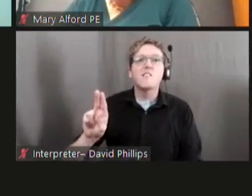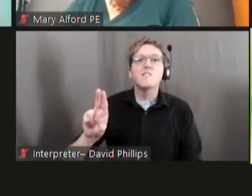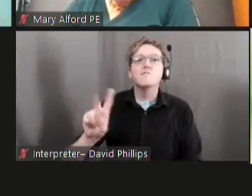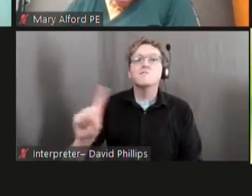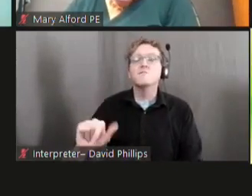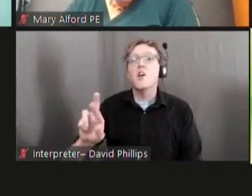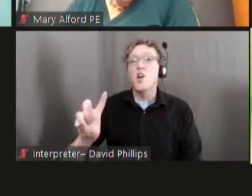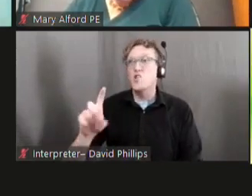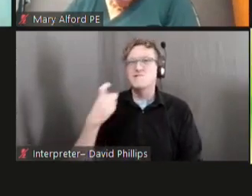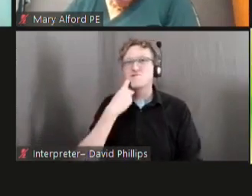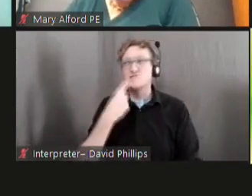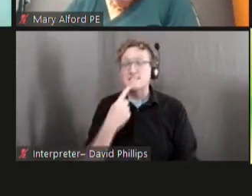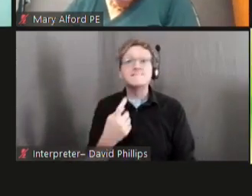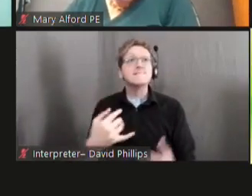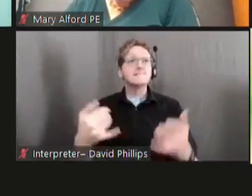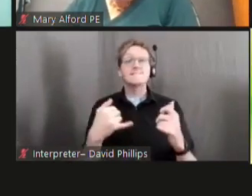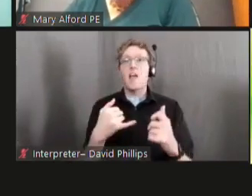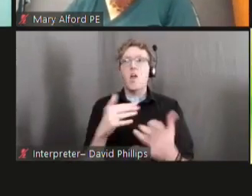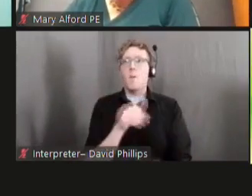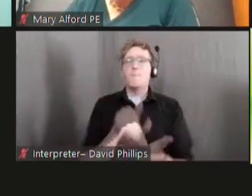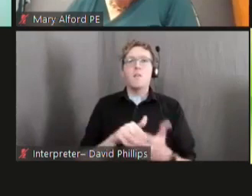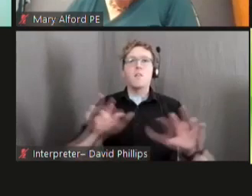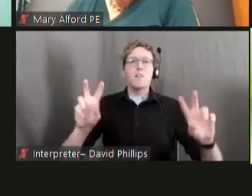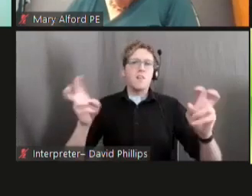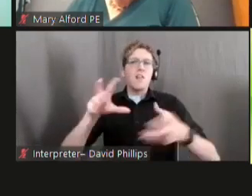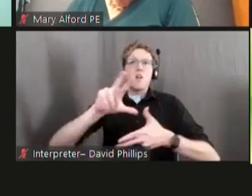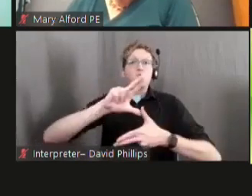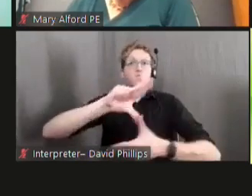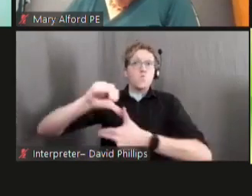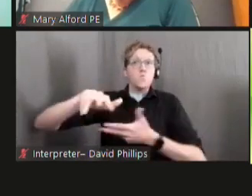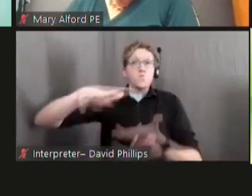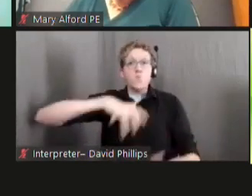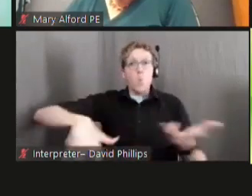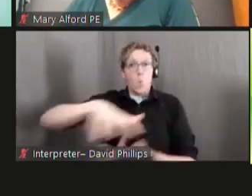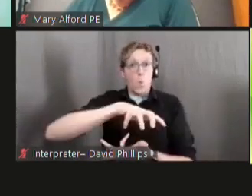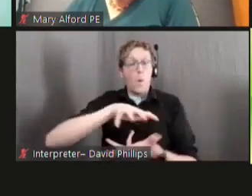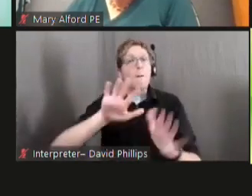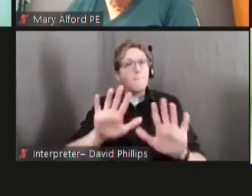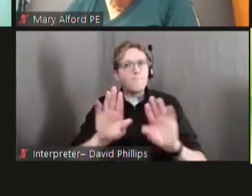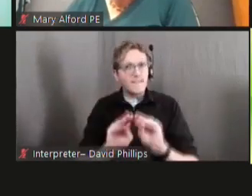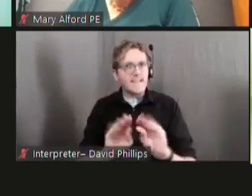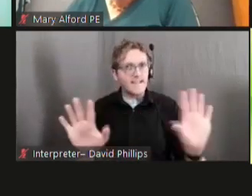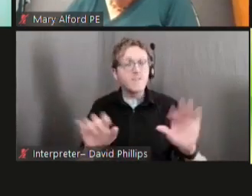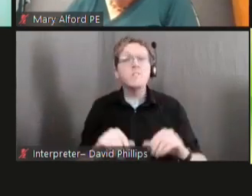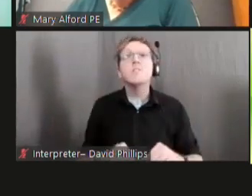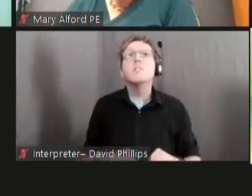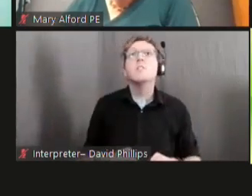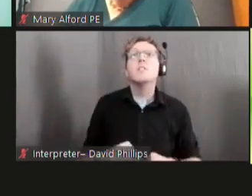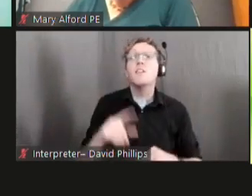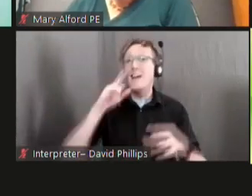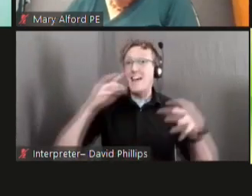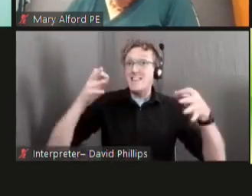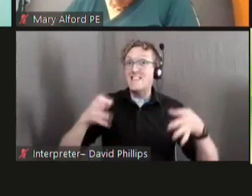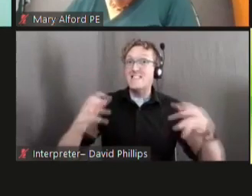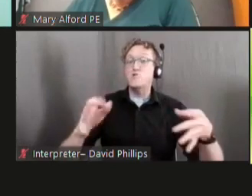the midst of a tropical storm. And let me be clear about this. The decisions that we are